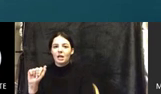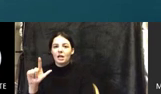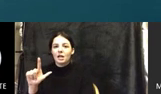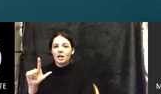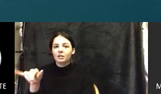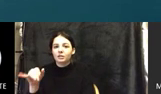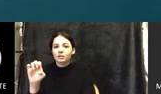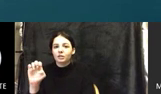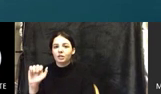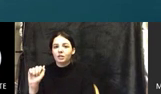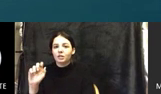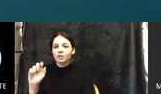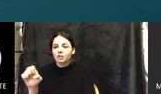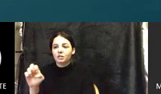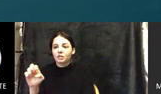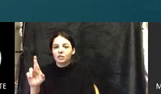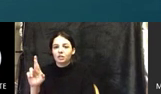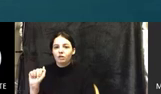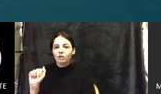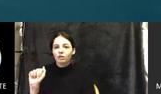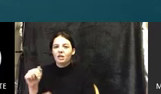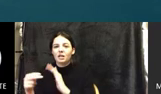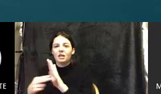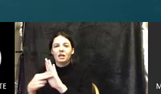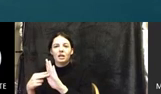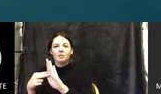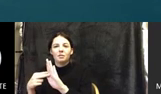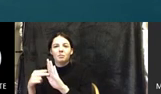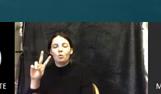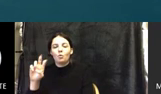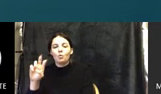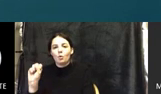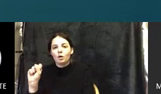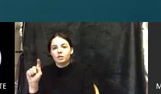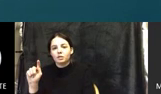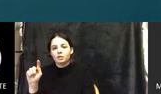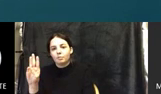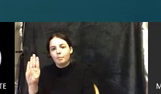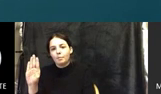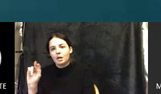or occupied West Bank if it was a political story.